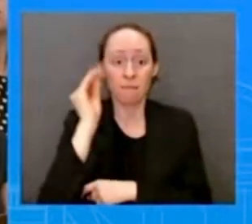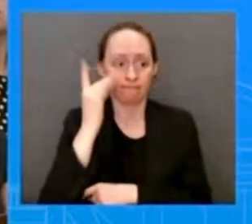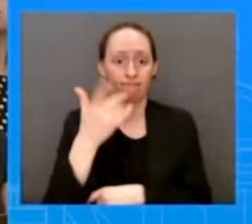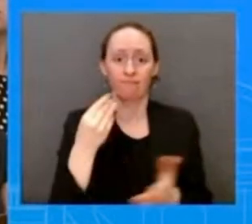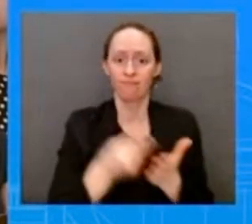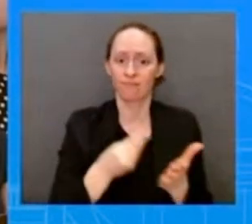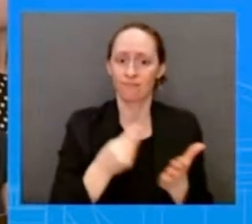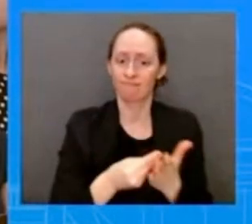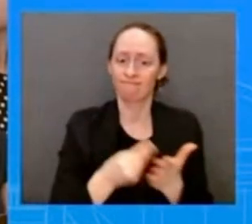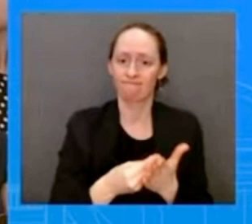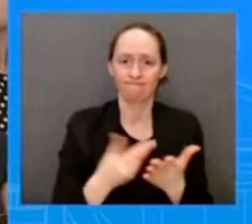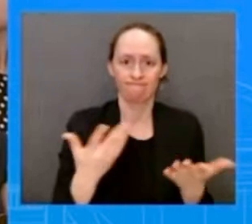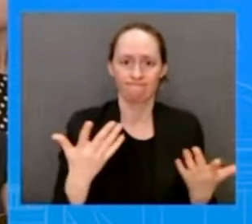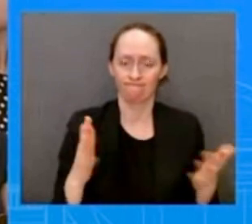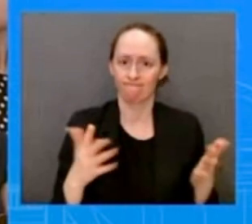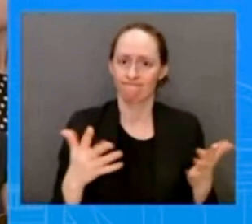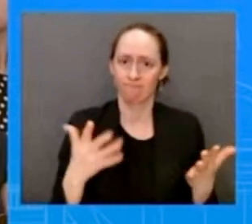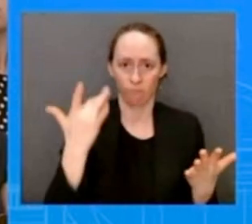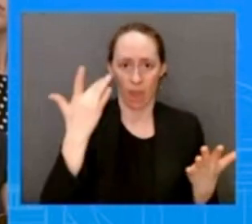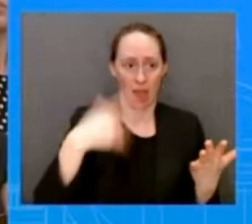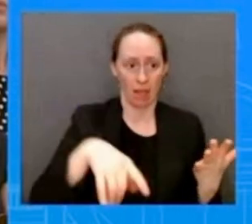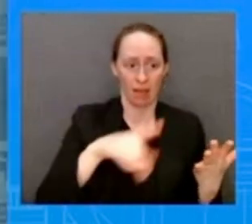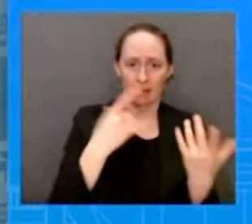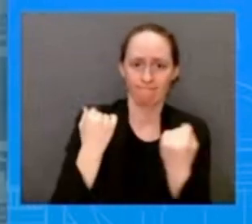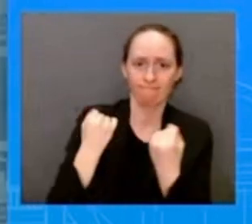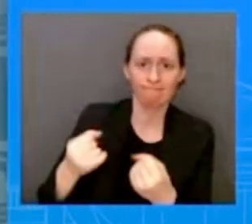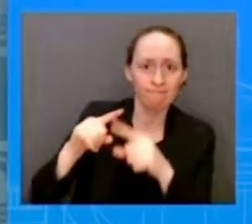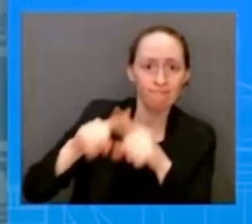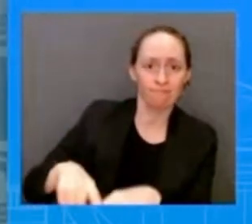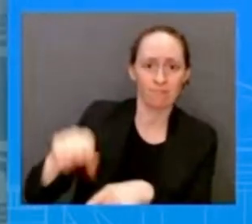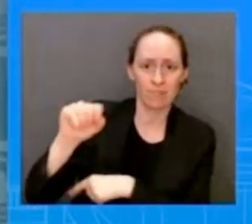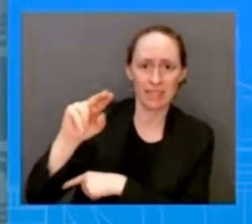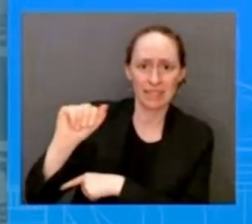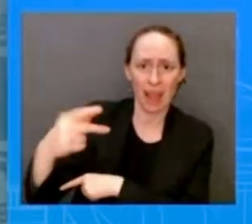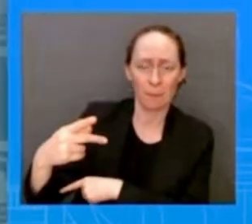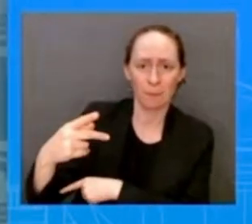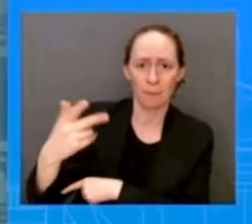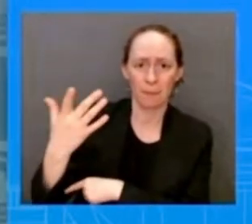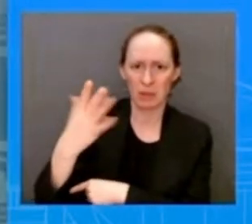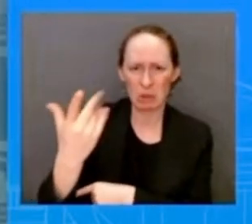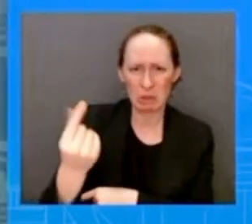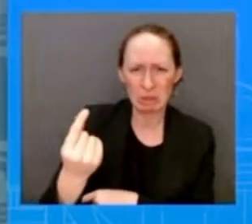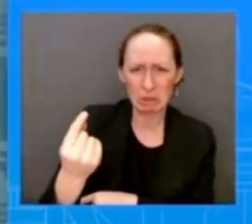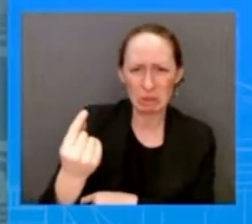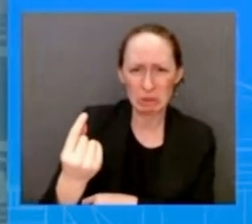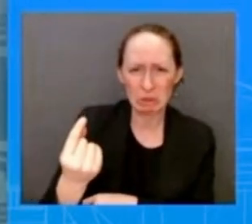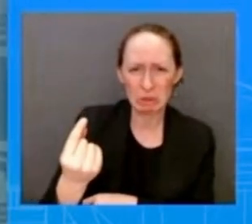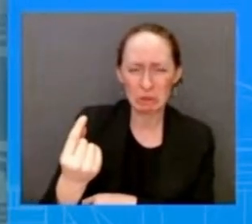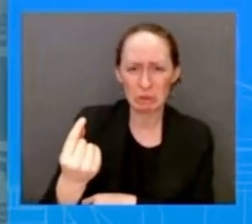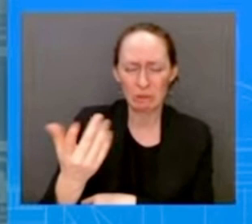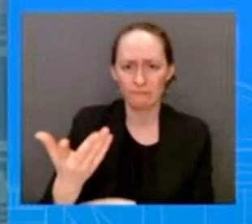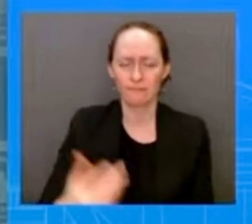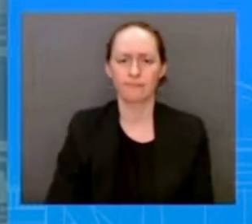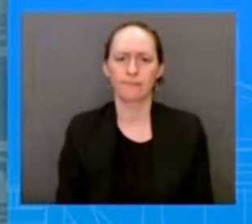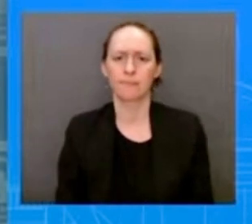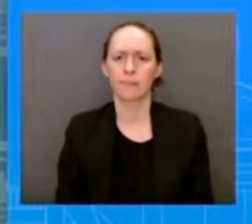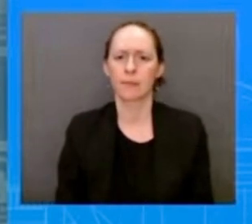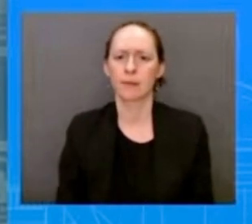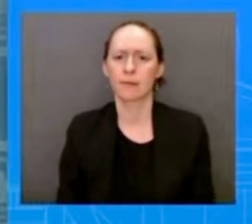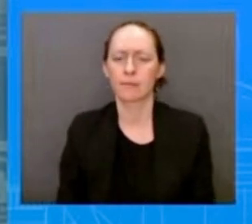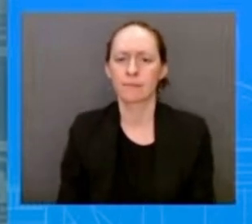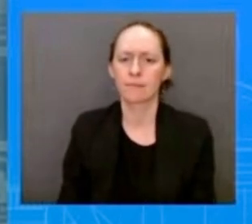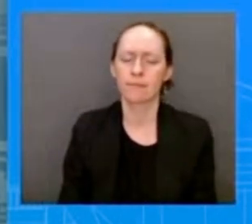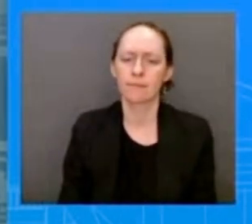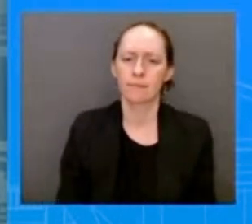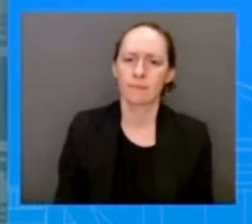they won't have enough funds to pay for their food? Well, this is a White House, as I've stated many times before, that really cares